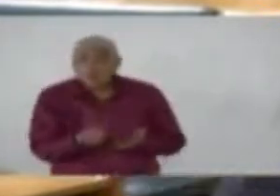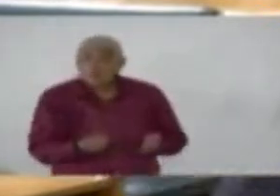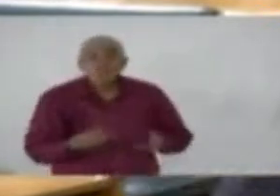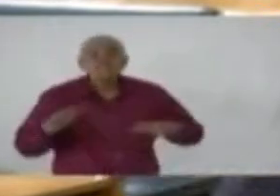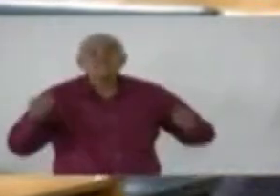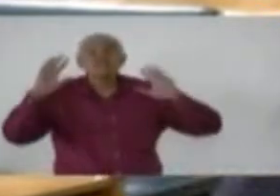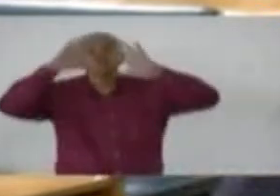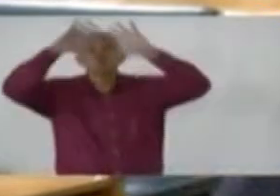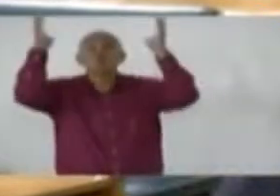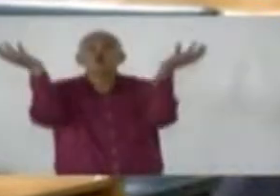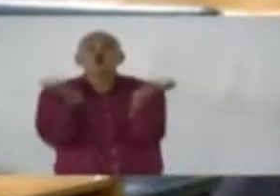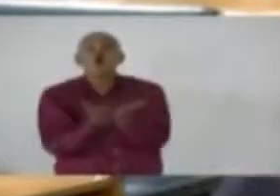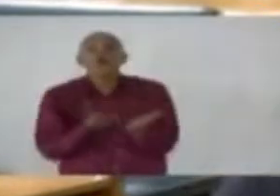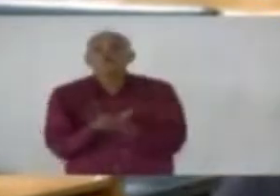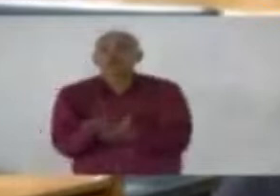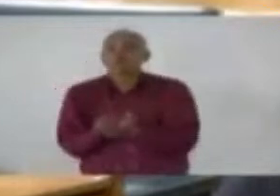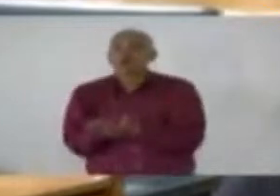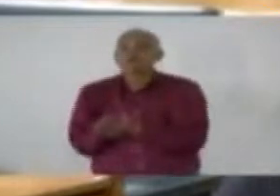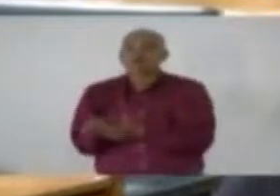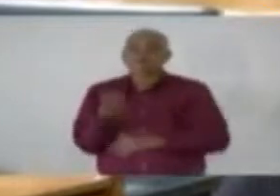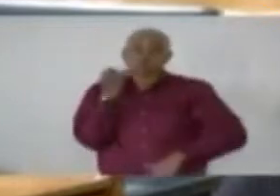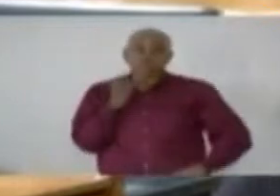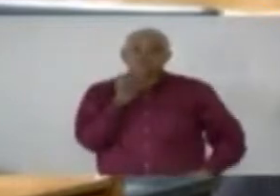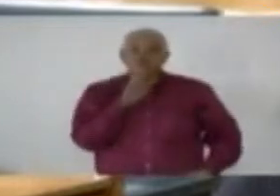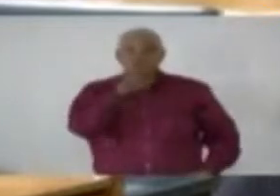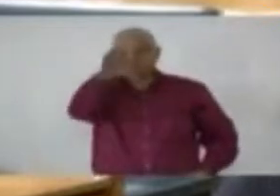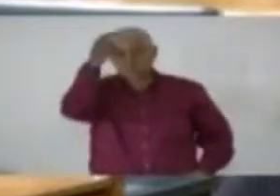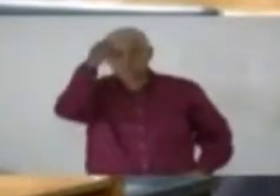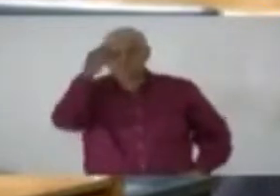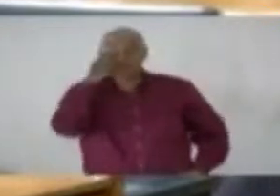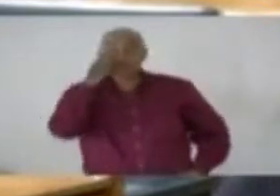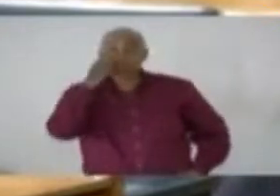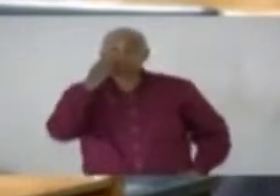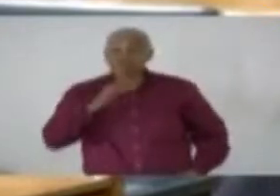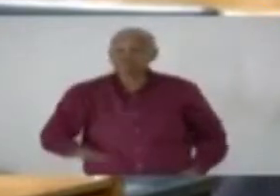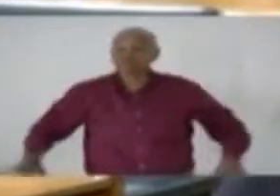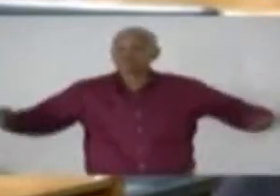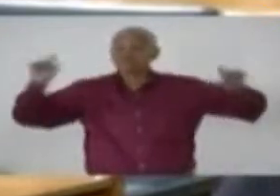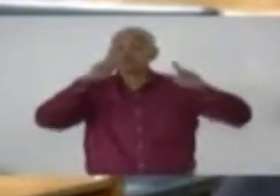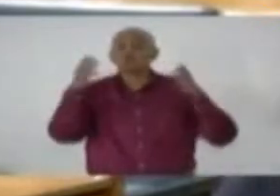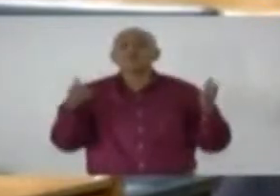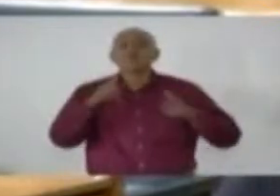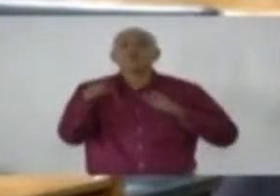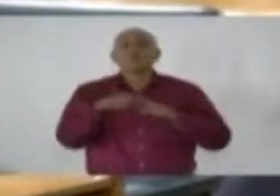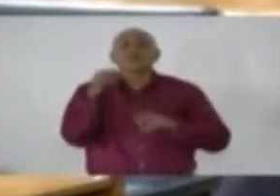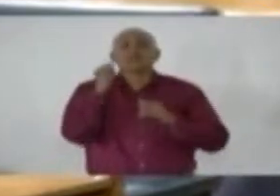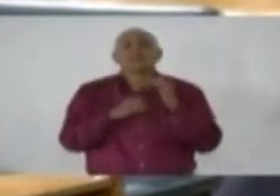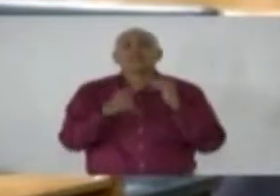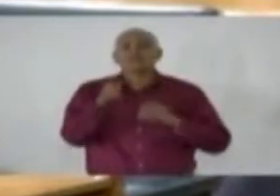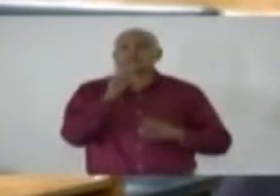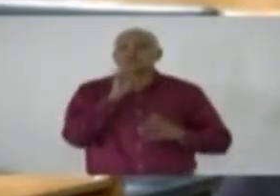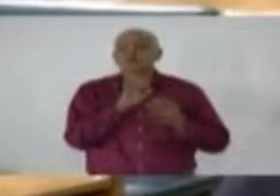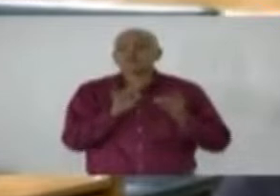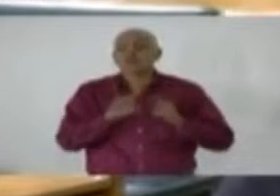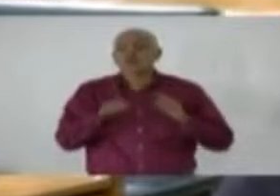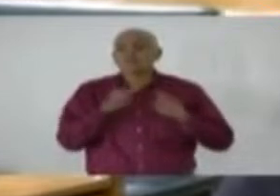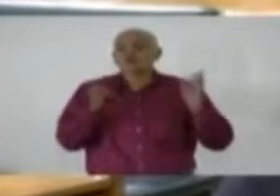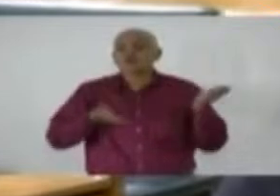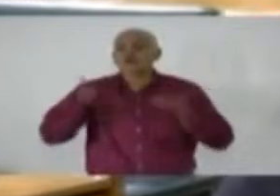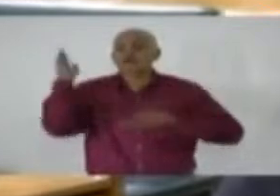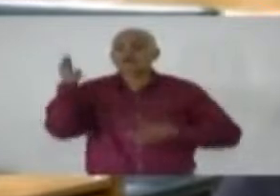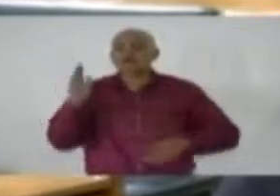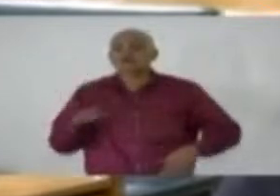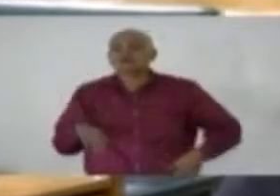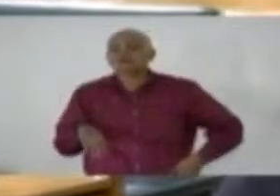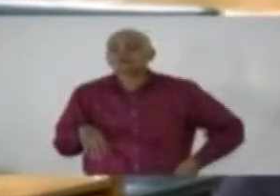the world. You know, you think about it, every one of us in here. When last is to talk about export? You